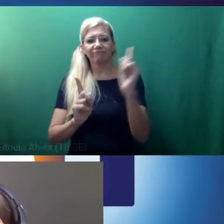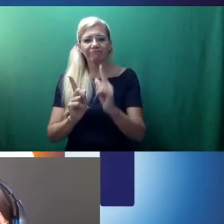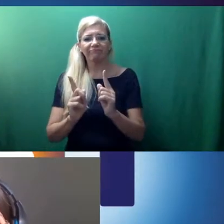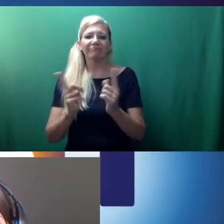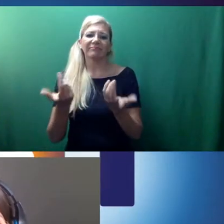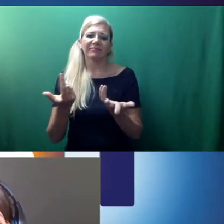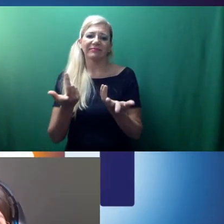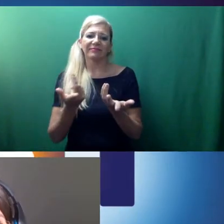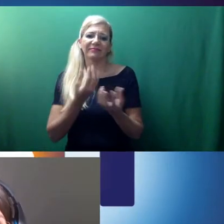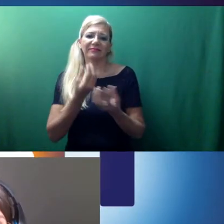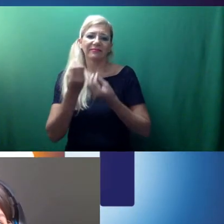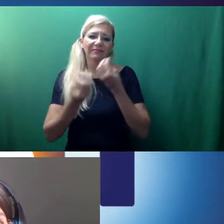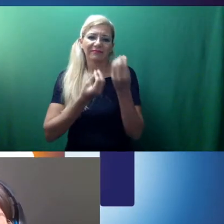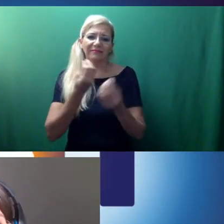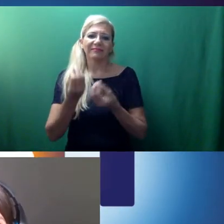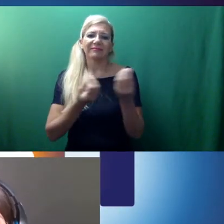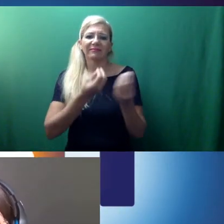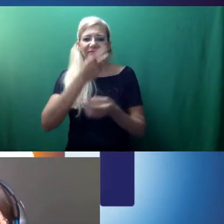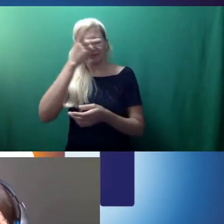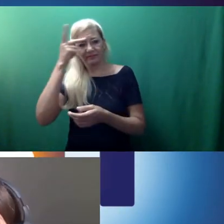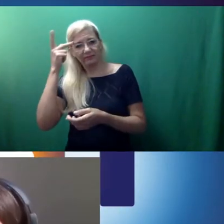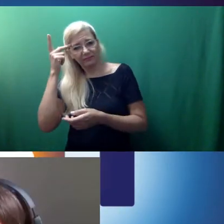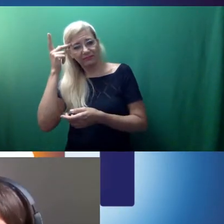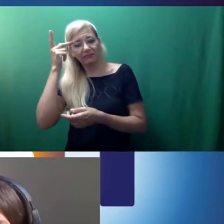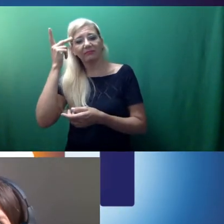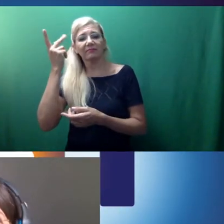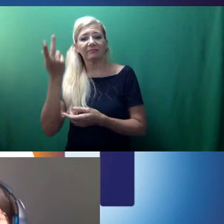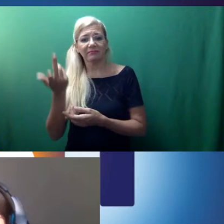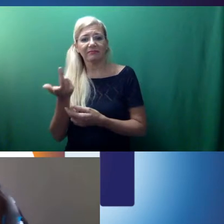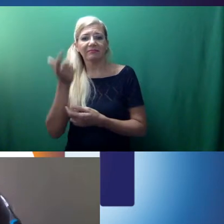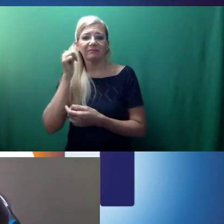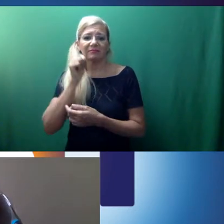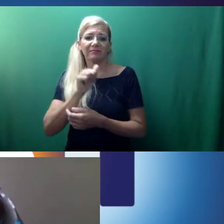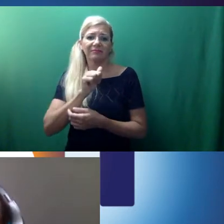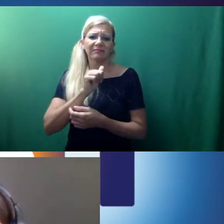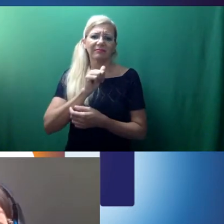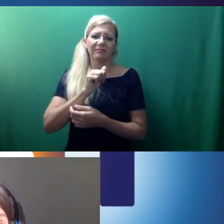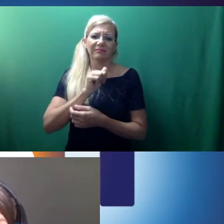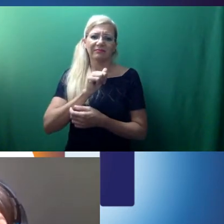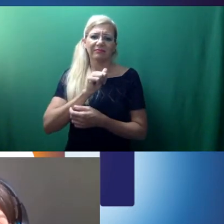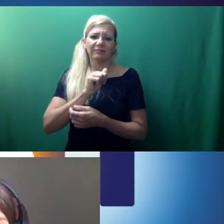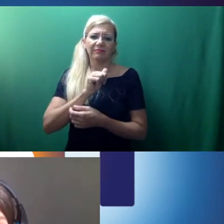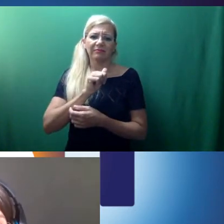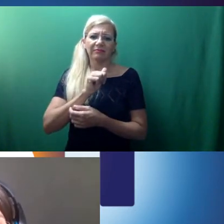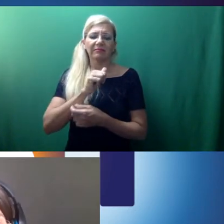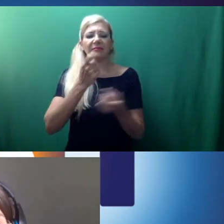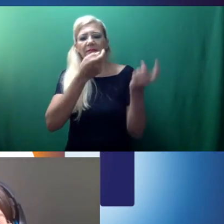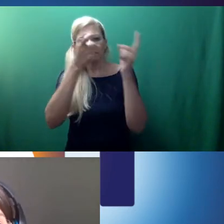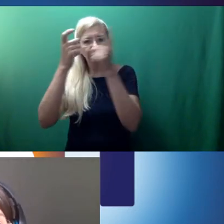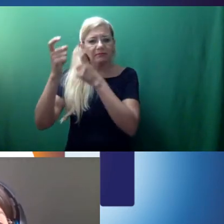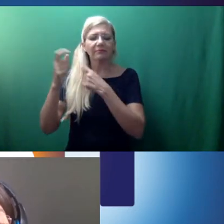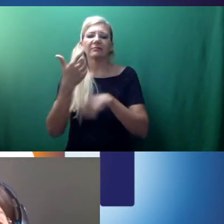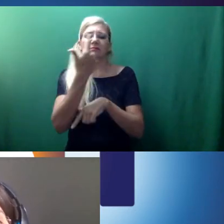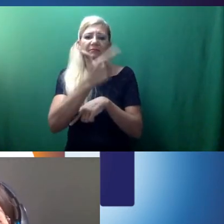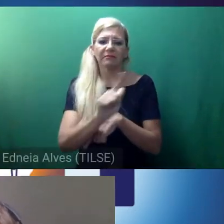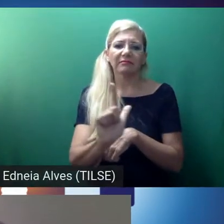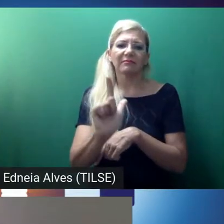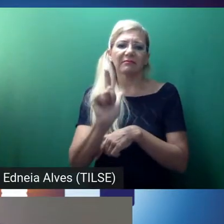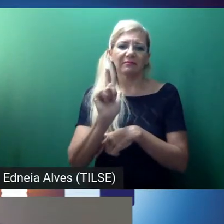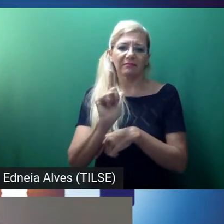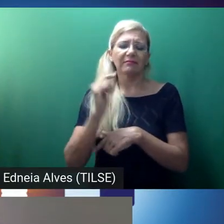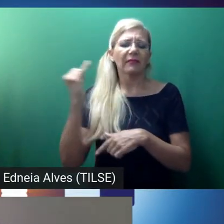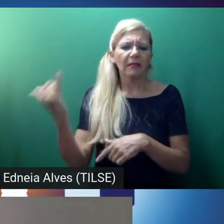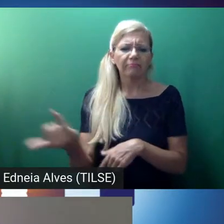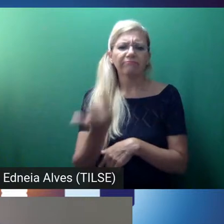also had the death of a First Nation lady, and this has brought up the discussion again. So these are very